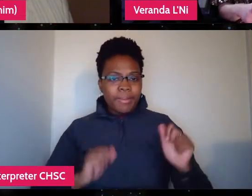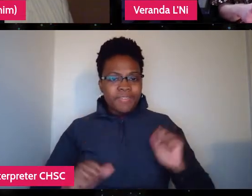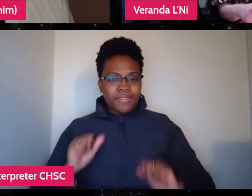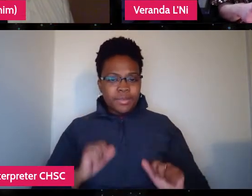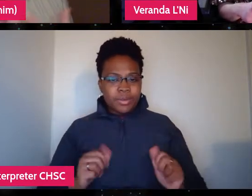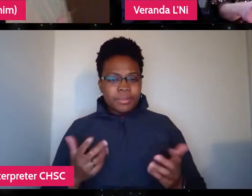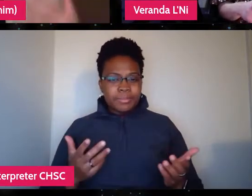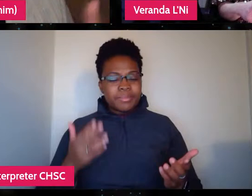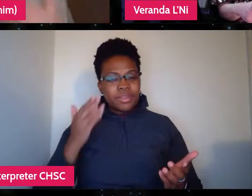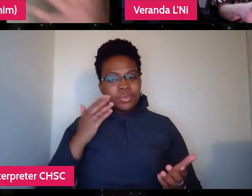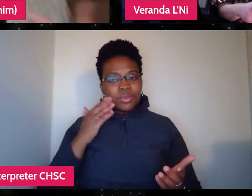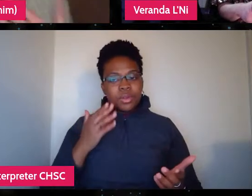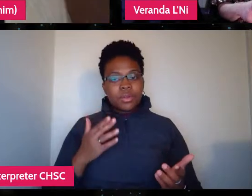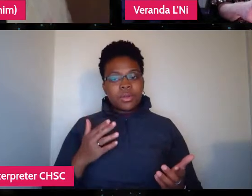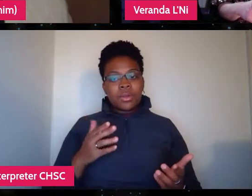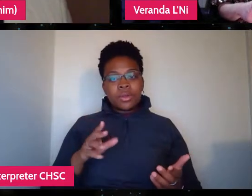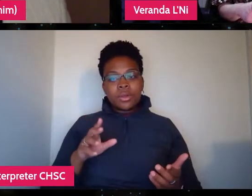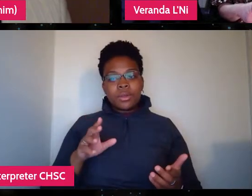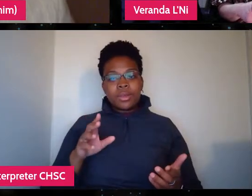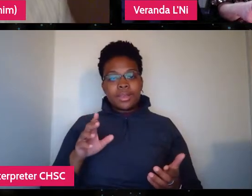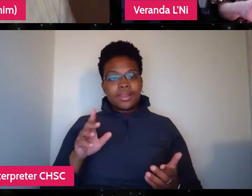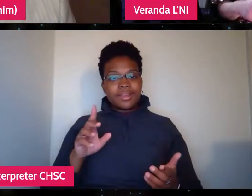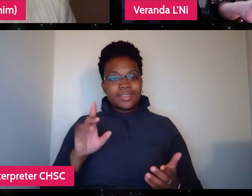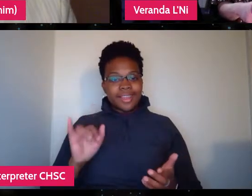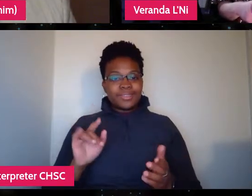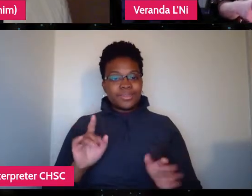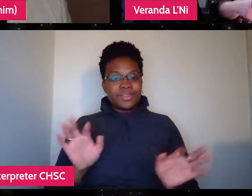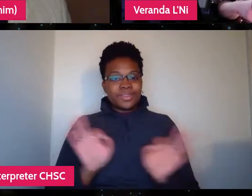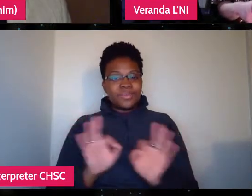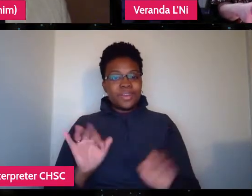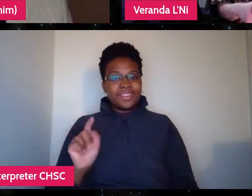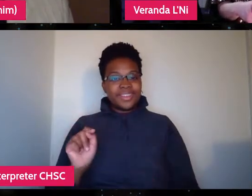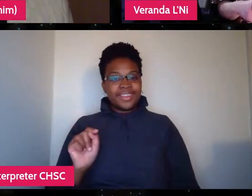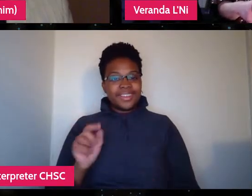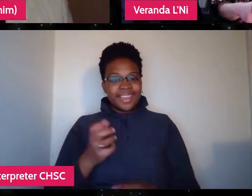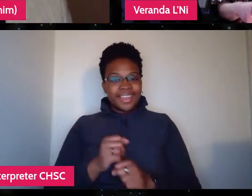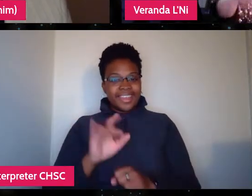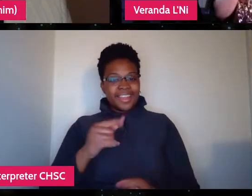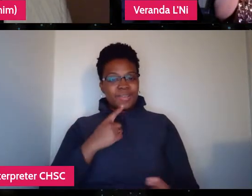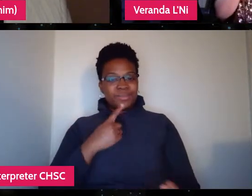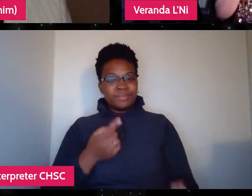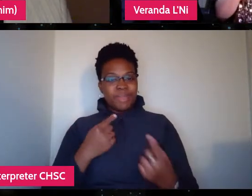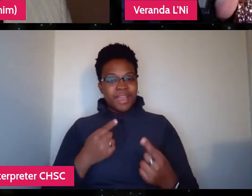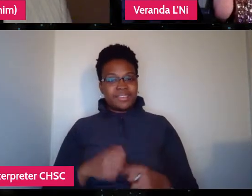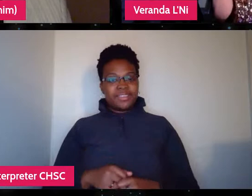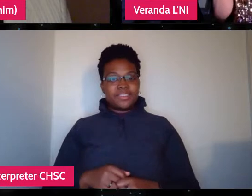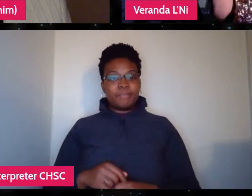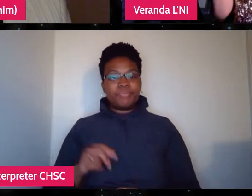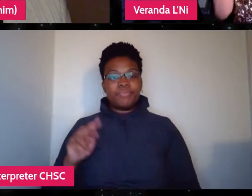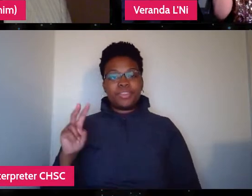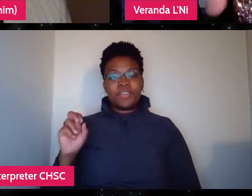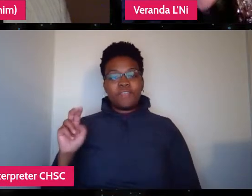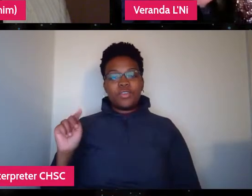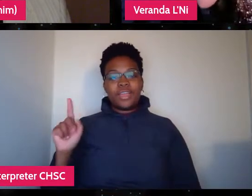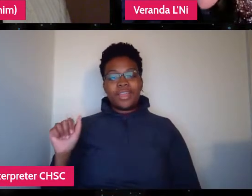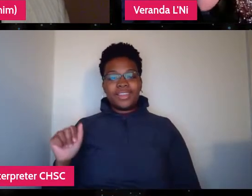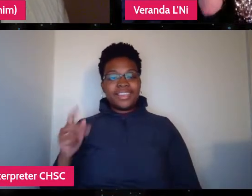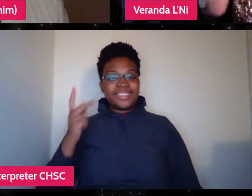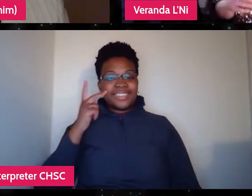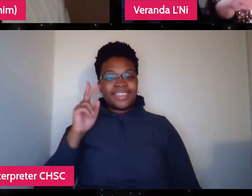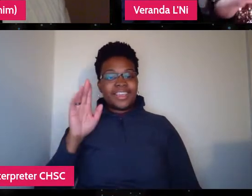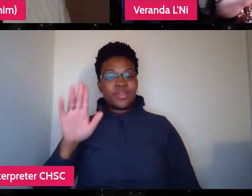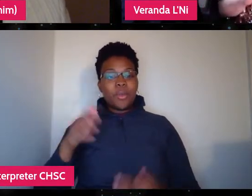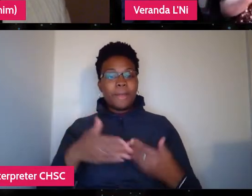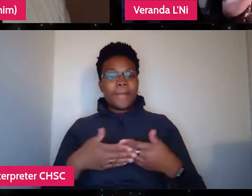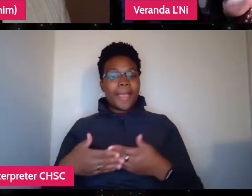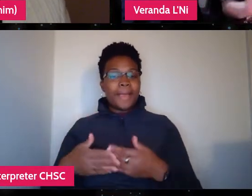like, that's when it's all worth it, you know, like getting that response. Seeing your baby go up on the big